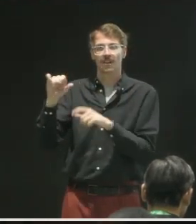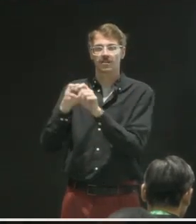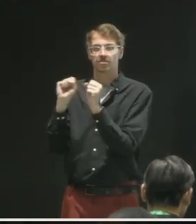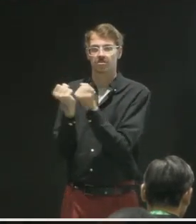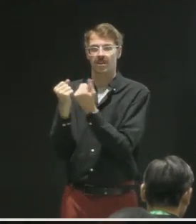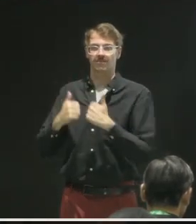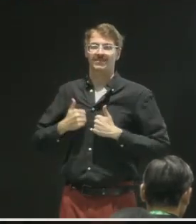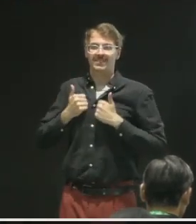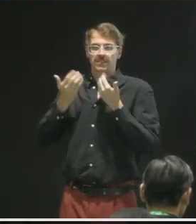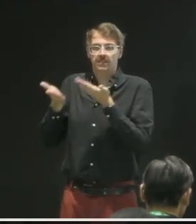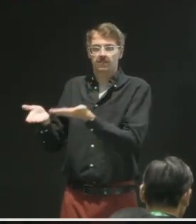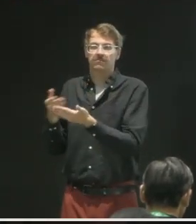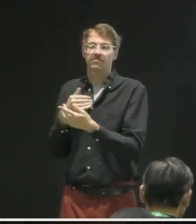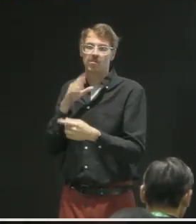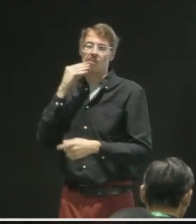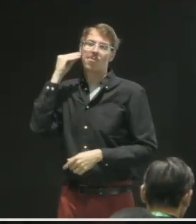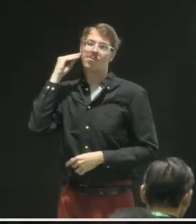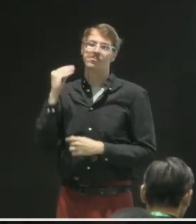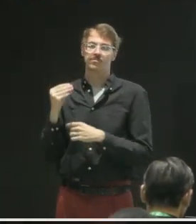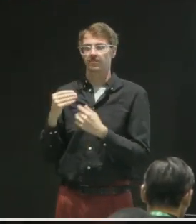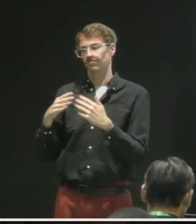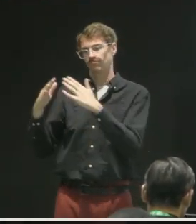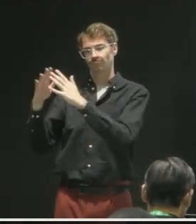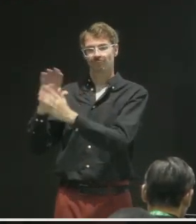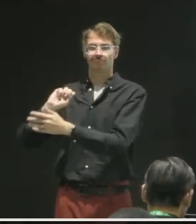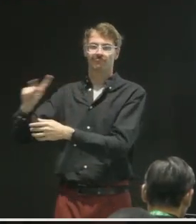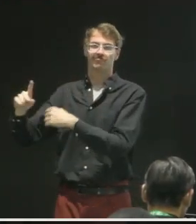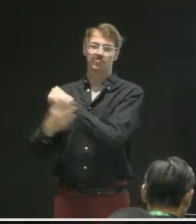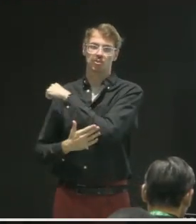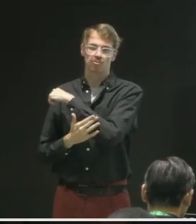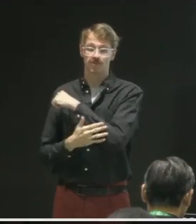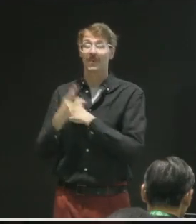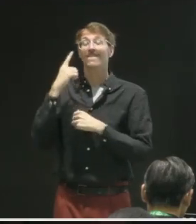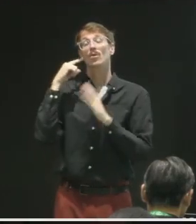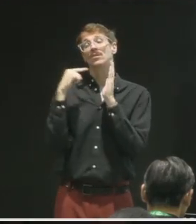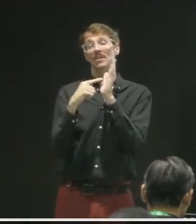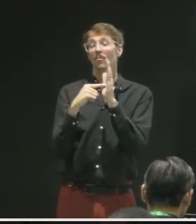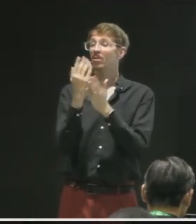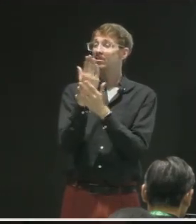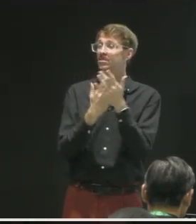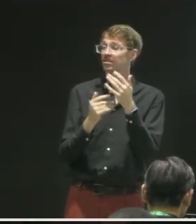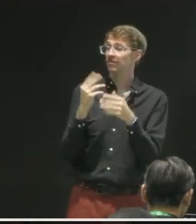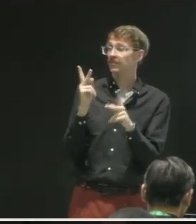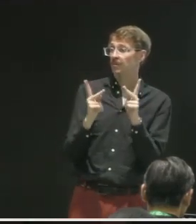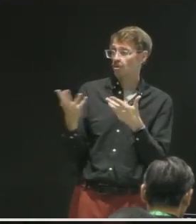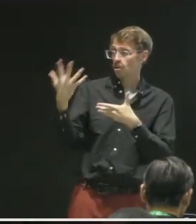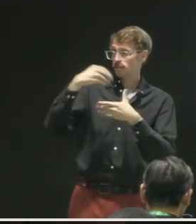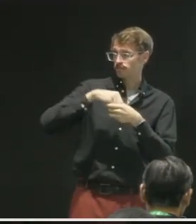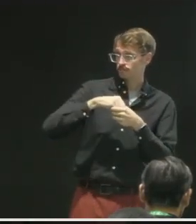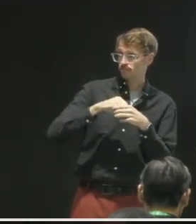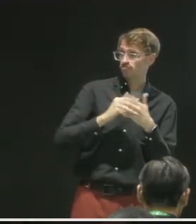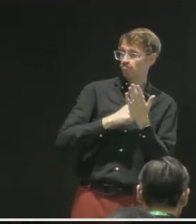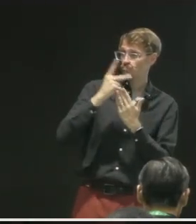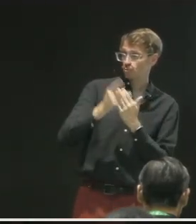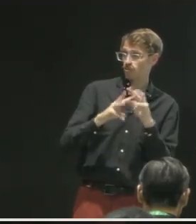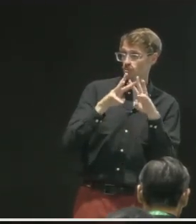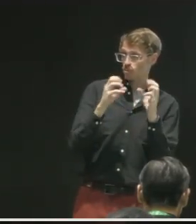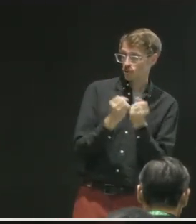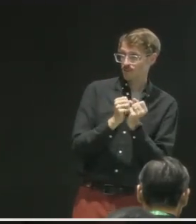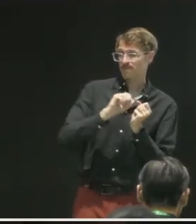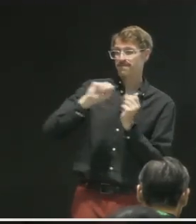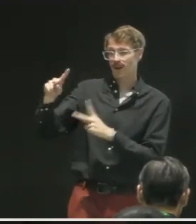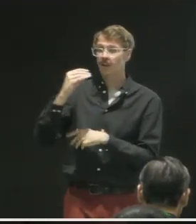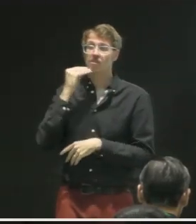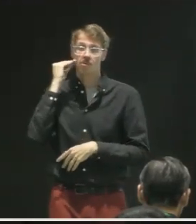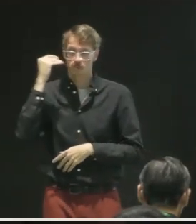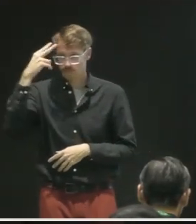after going back to their countries, some participants, for example in Mexico, are contributing to JICA's technical cooperation project